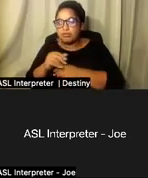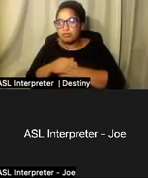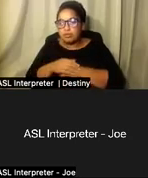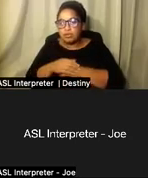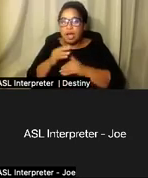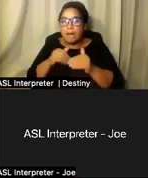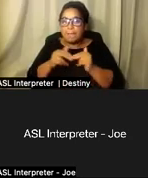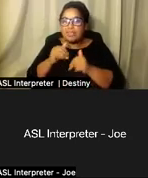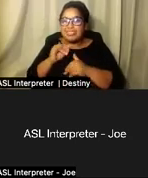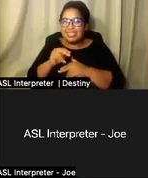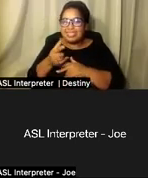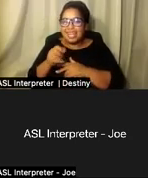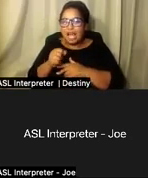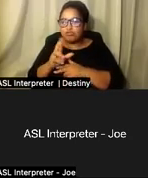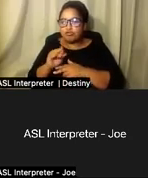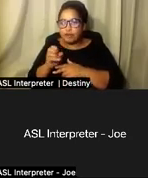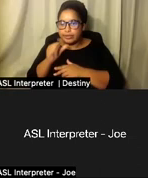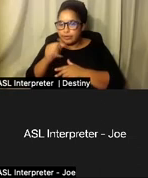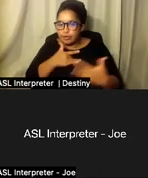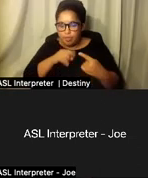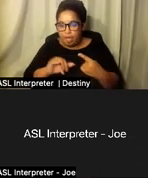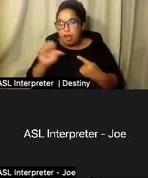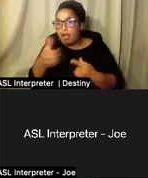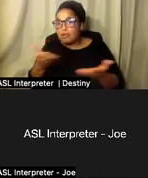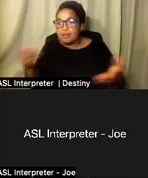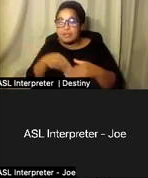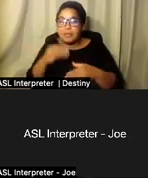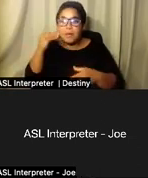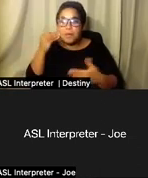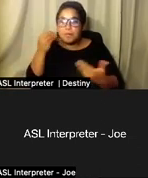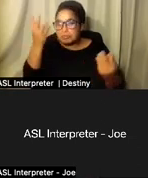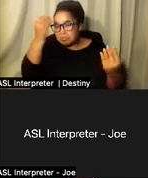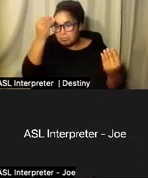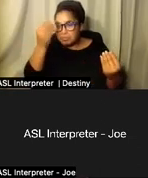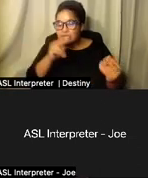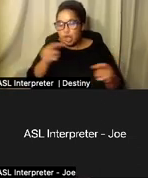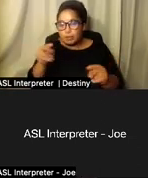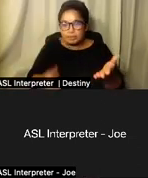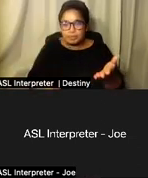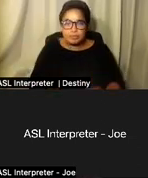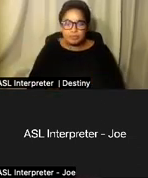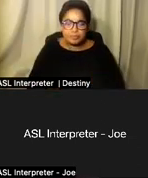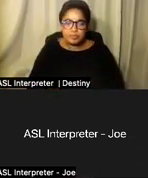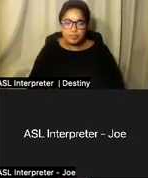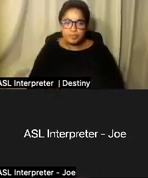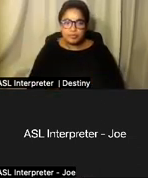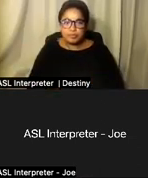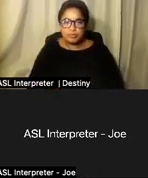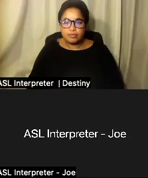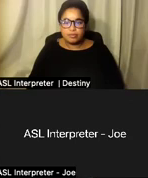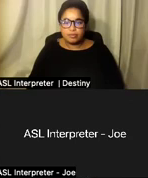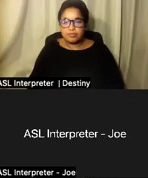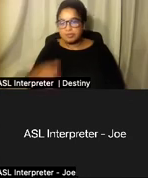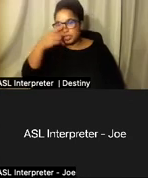Okay, so let's take a look at some other items in your home and securing them. So in earthquakes,